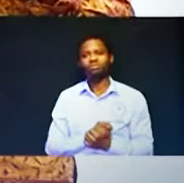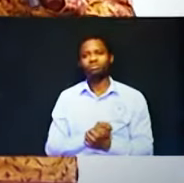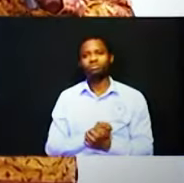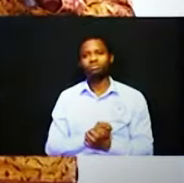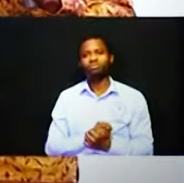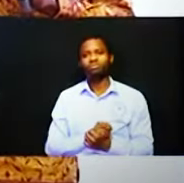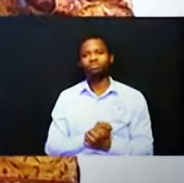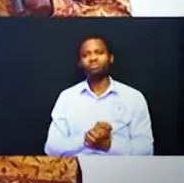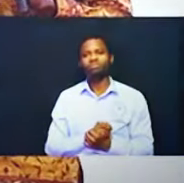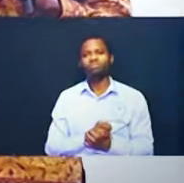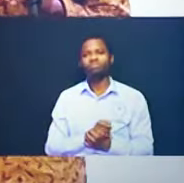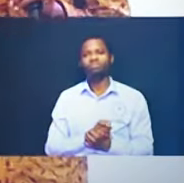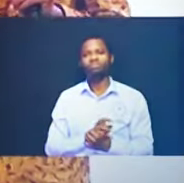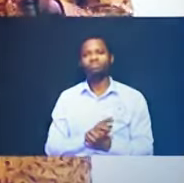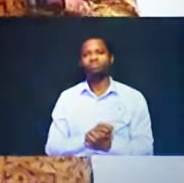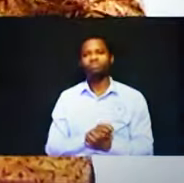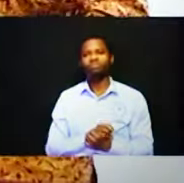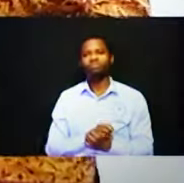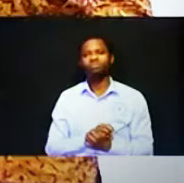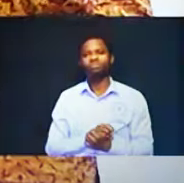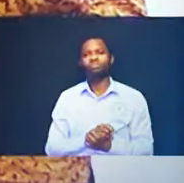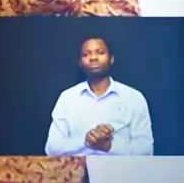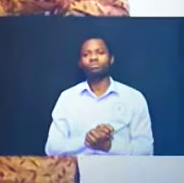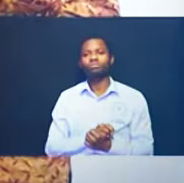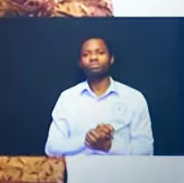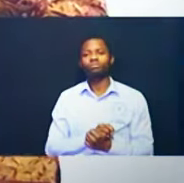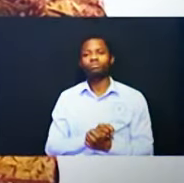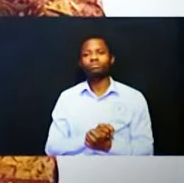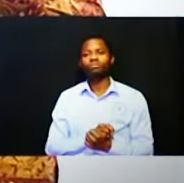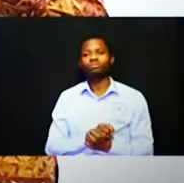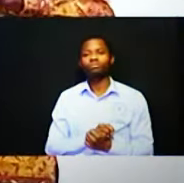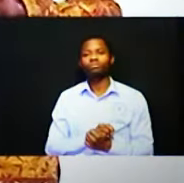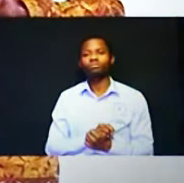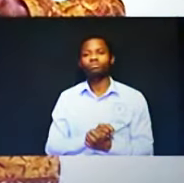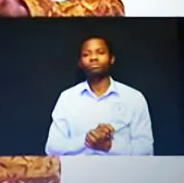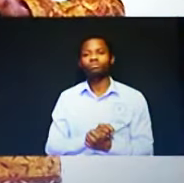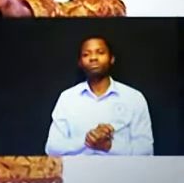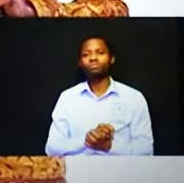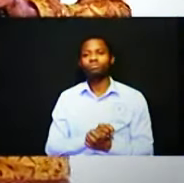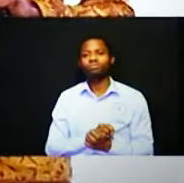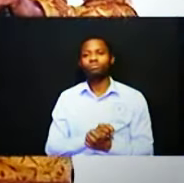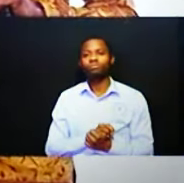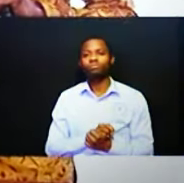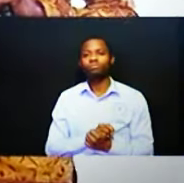yakuma na yade ye muda na ye benyo nyankopon ni nipa nimu adom.